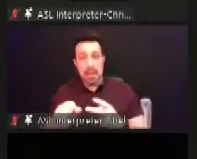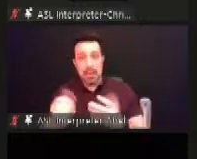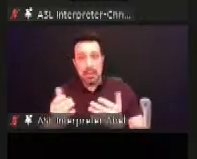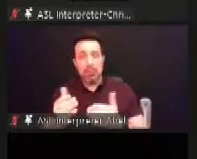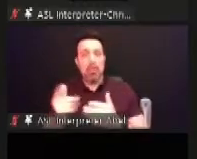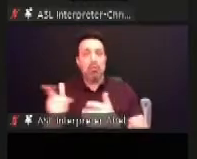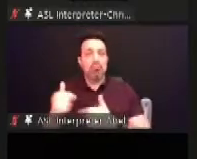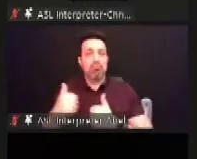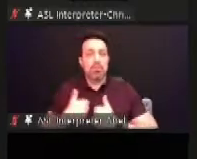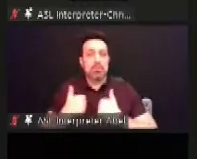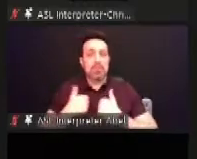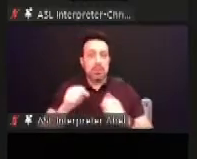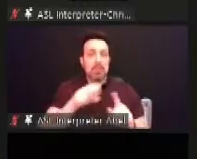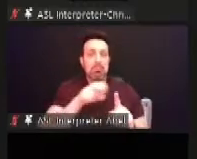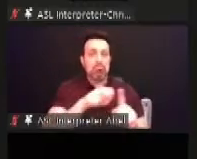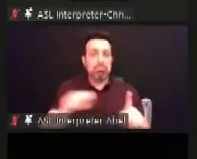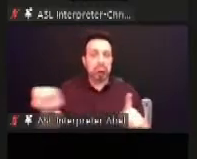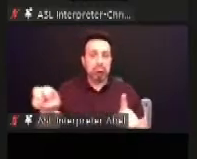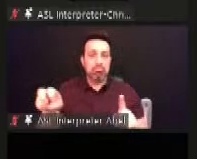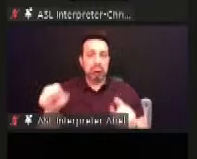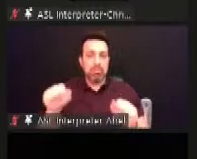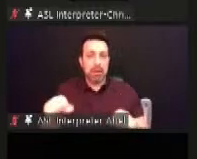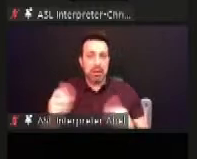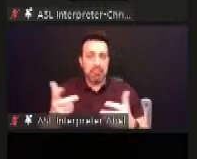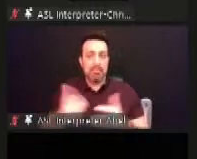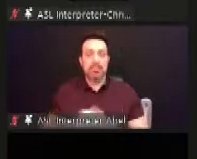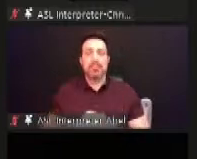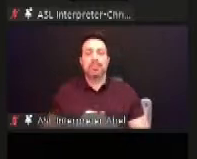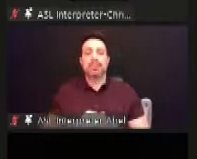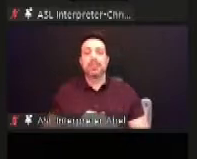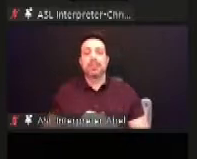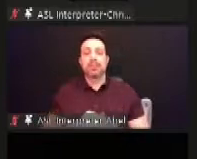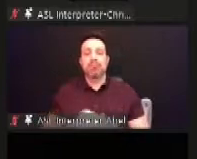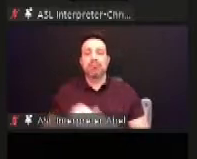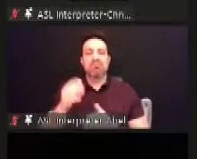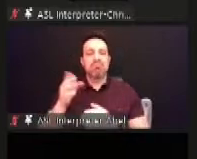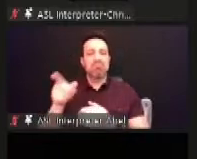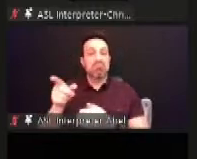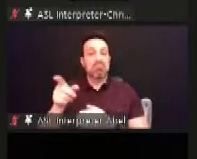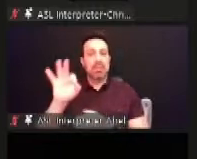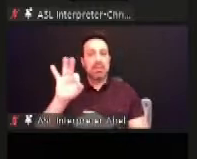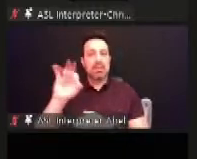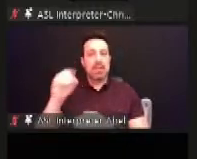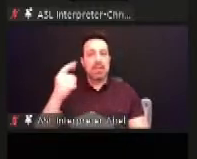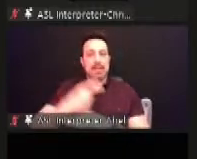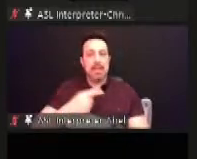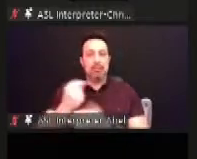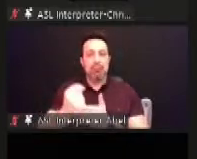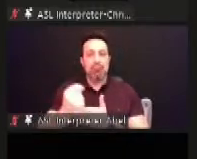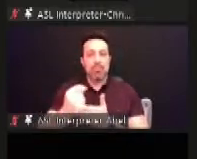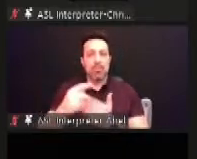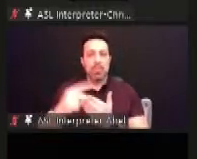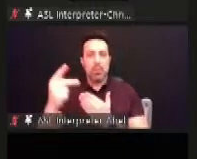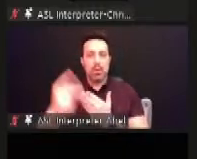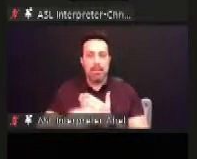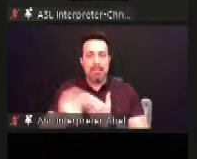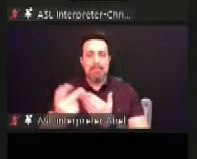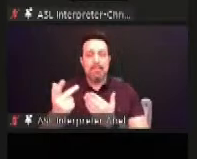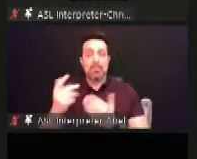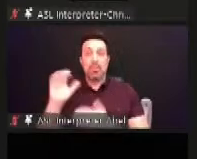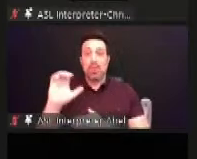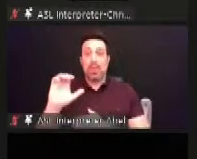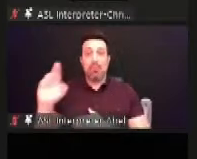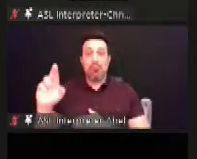our residential program and finishing a 90-day treatment program. So Columbia River